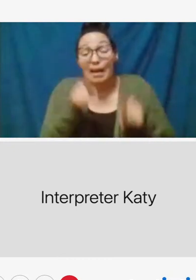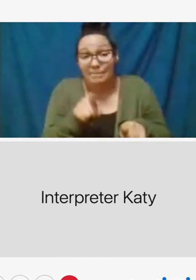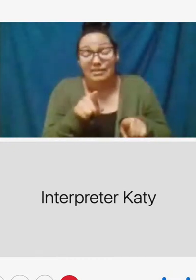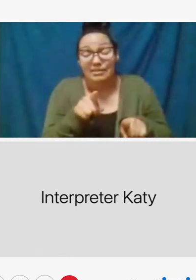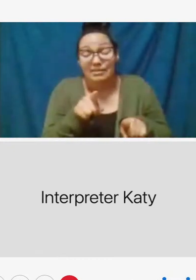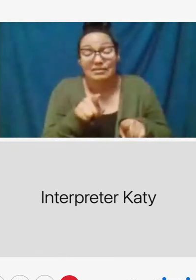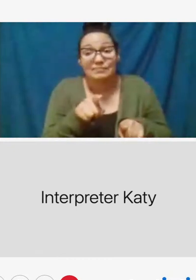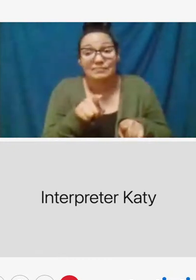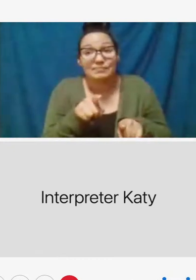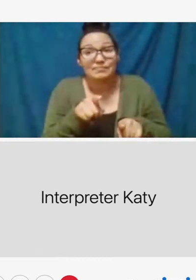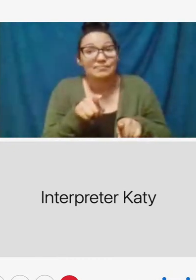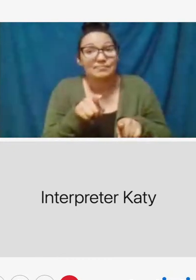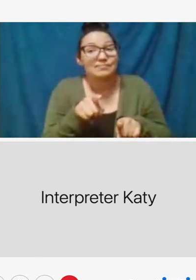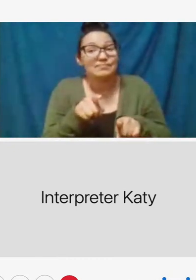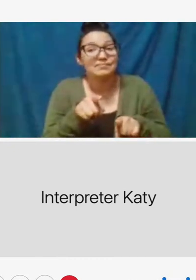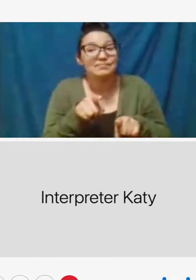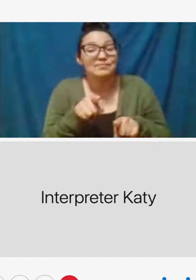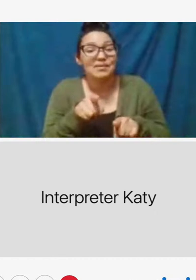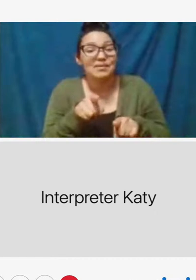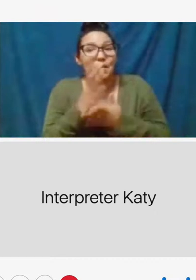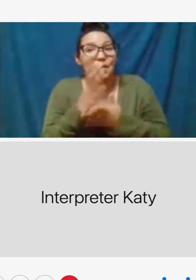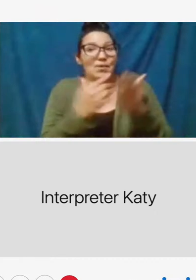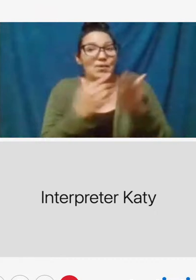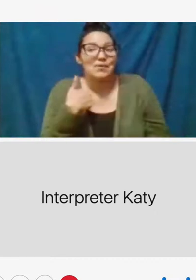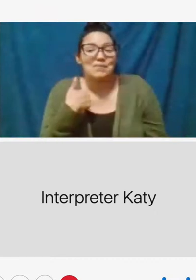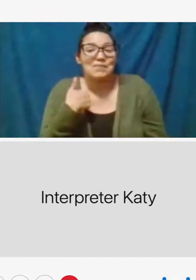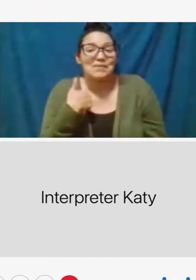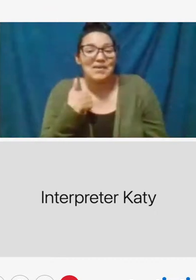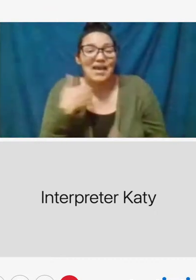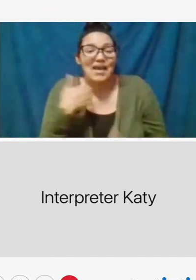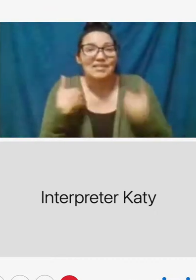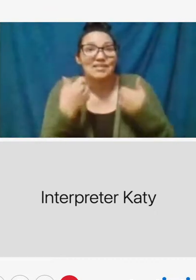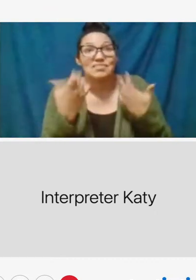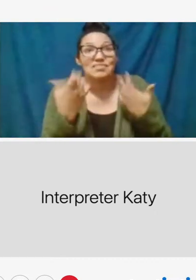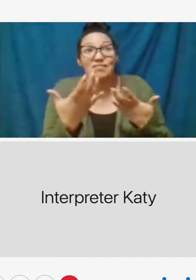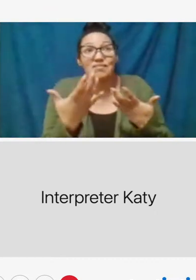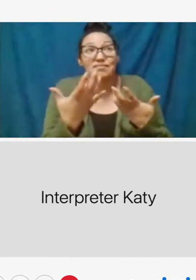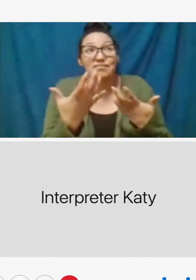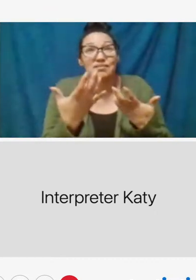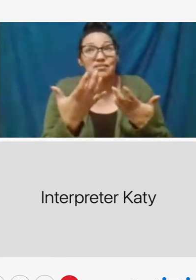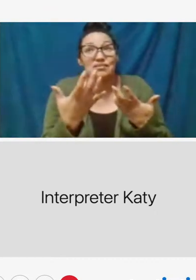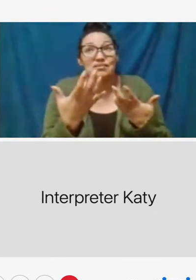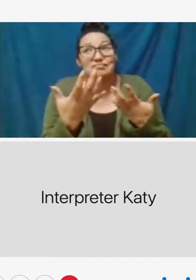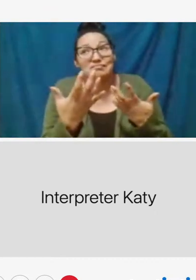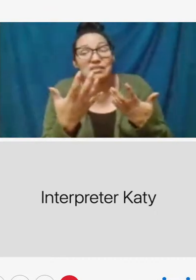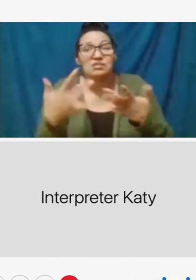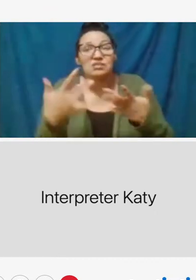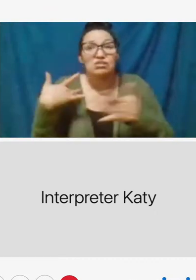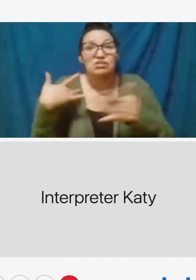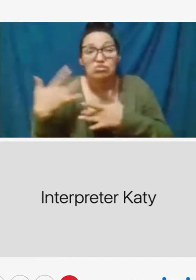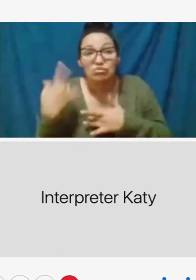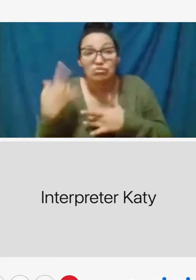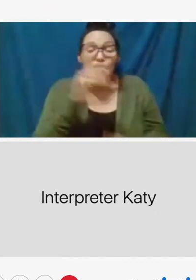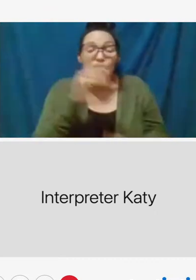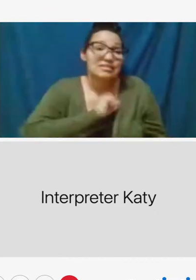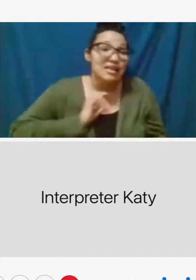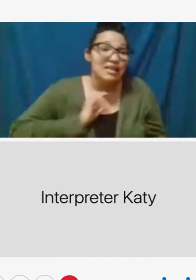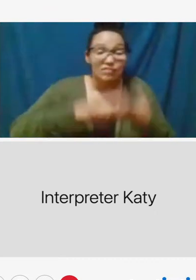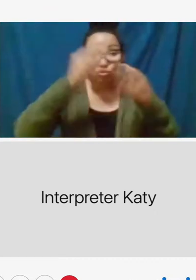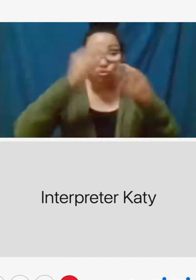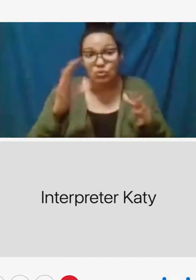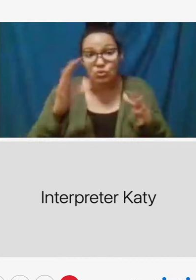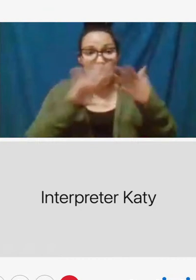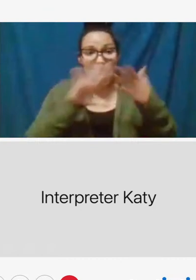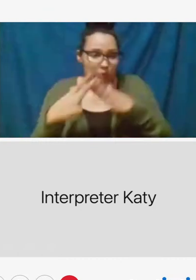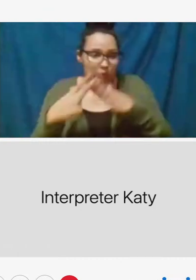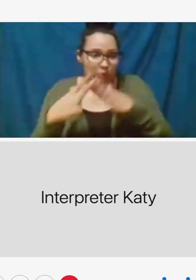part of me has a lot of concern for staff our students our community but then there's